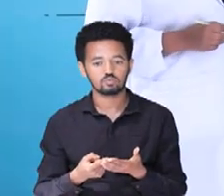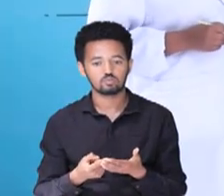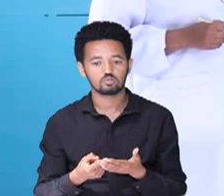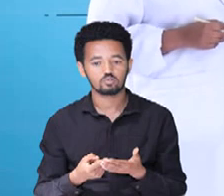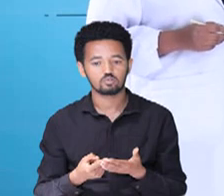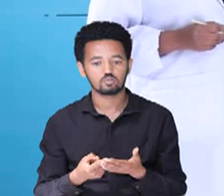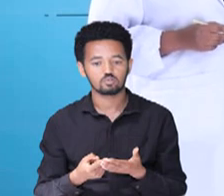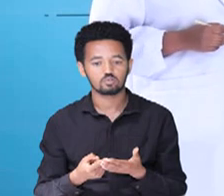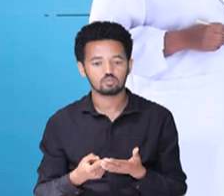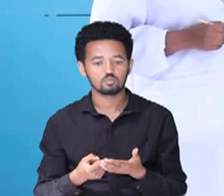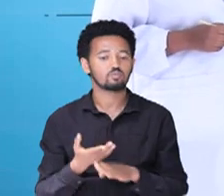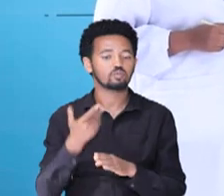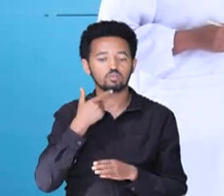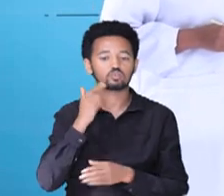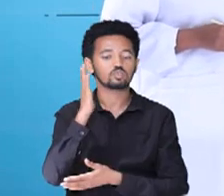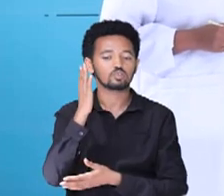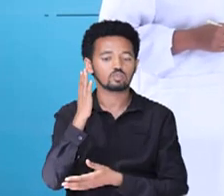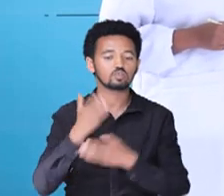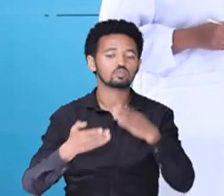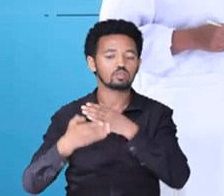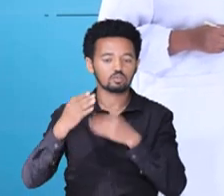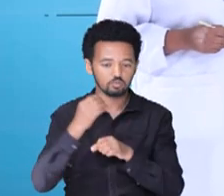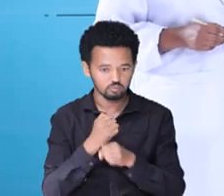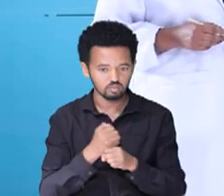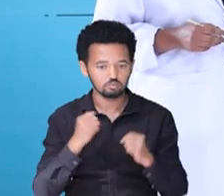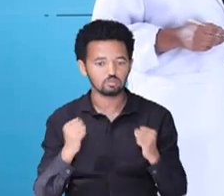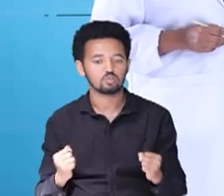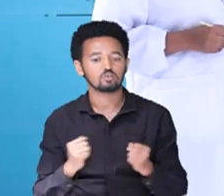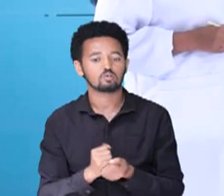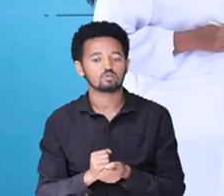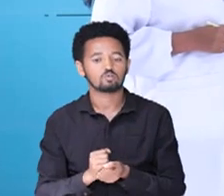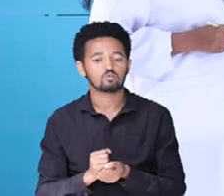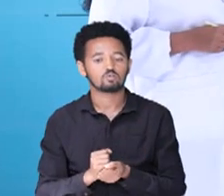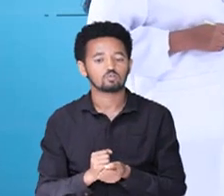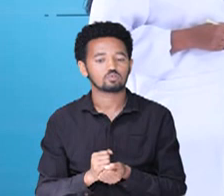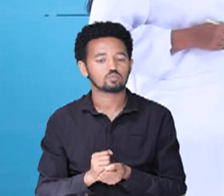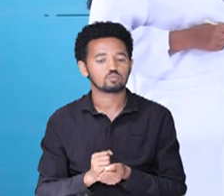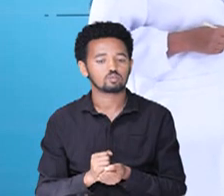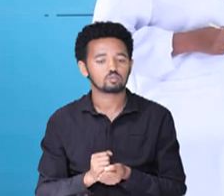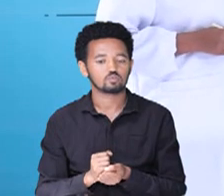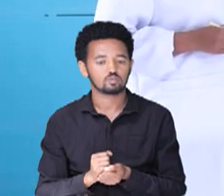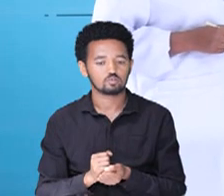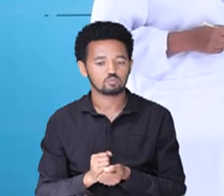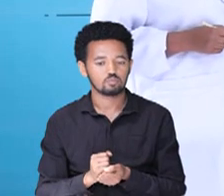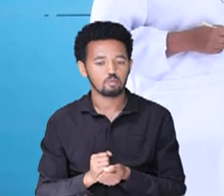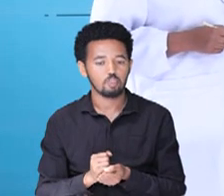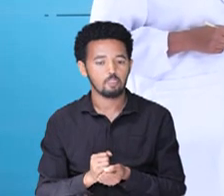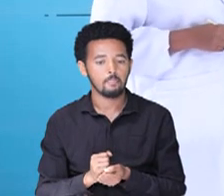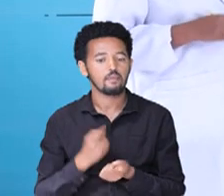in following contours. This is also important to reduce soil erosion agents. Crop